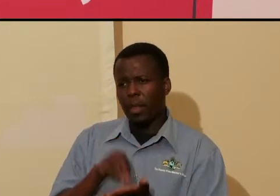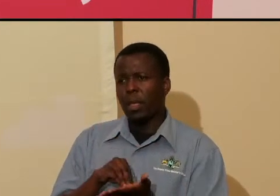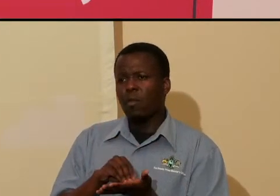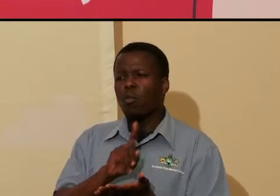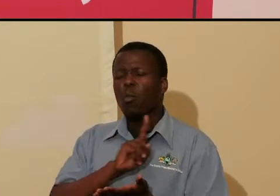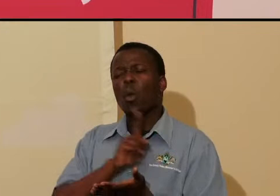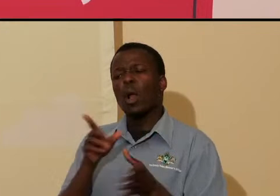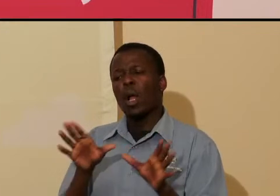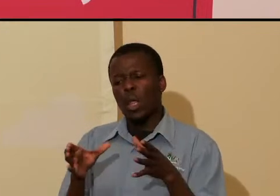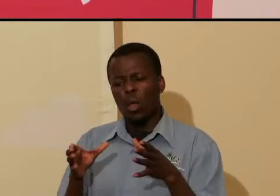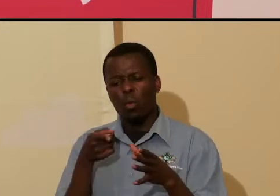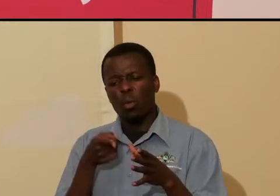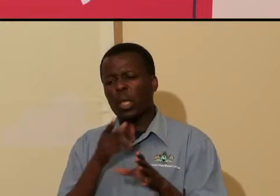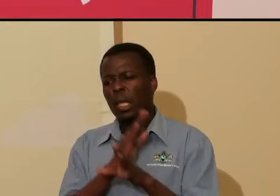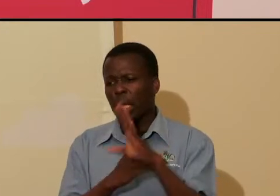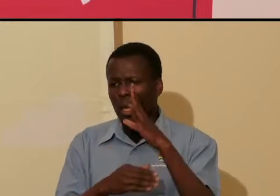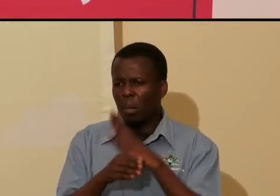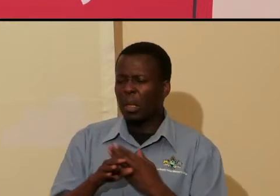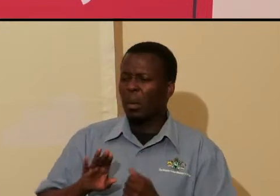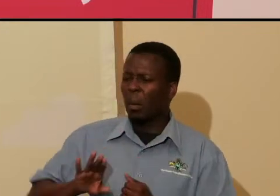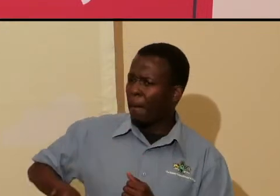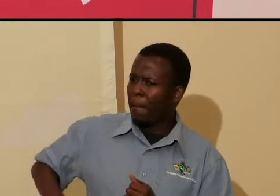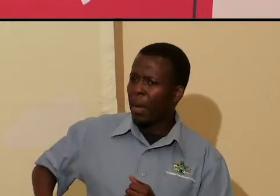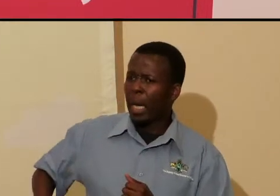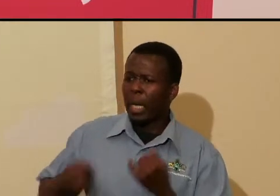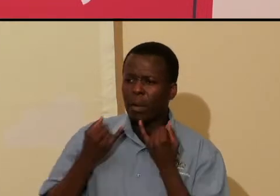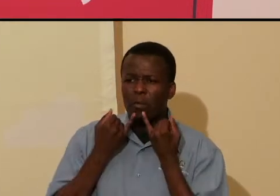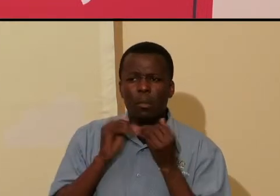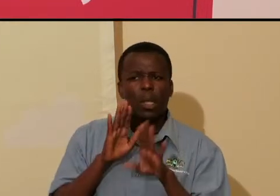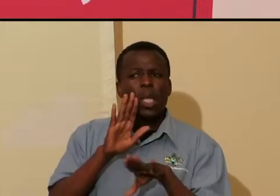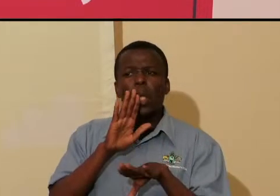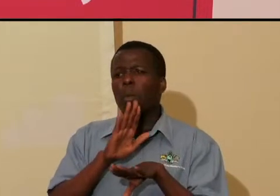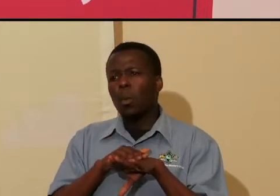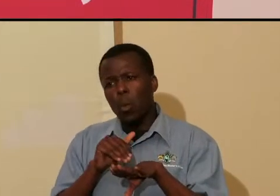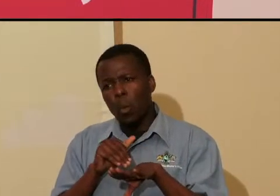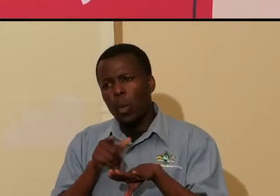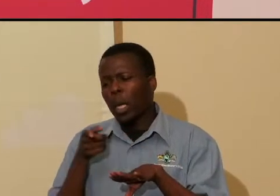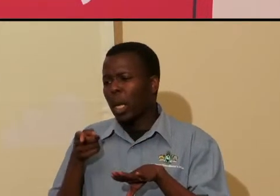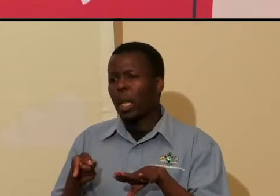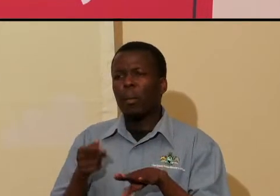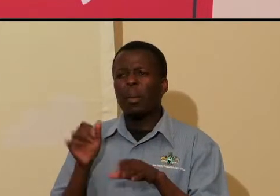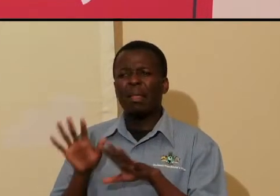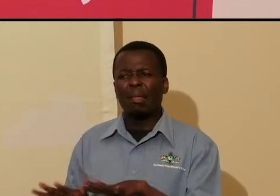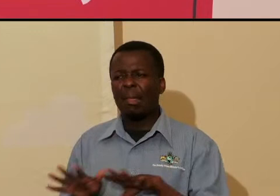of information, and yet they are the most vulnerable,